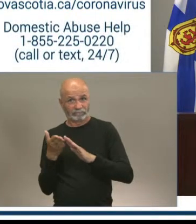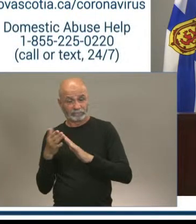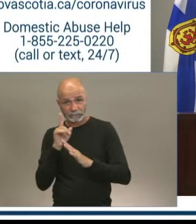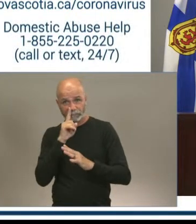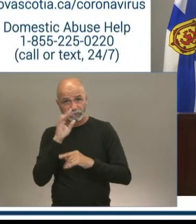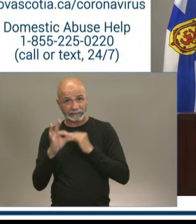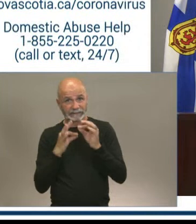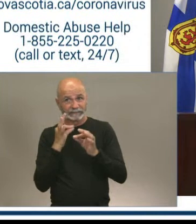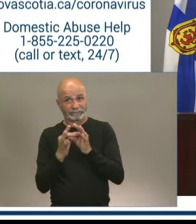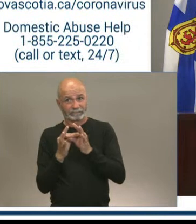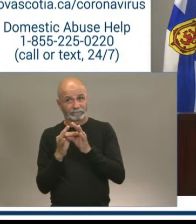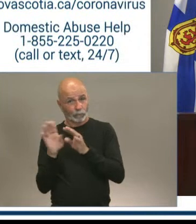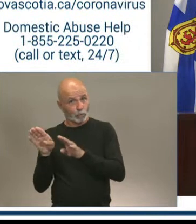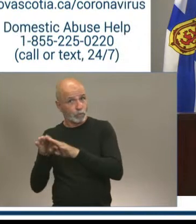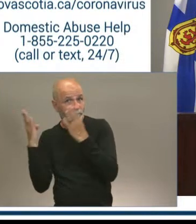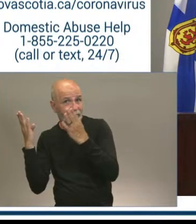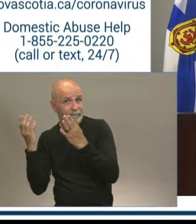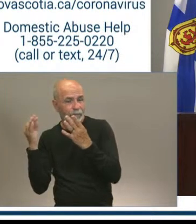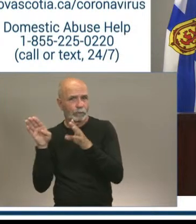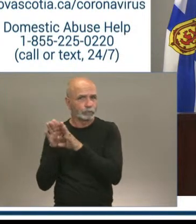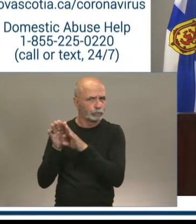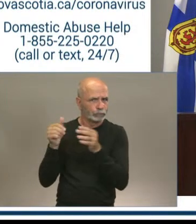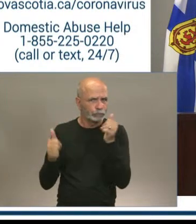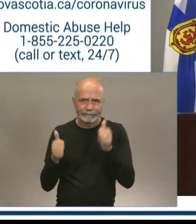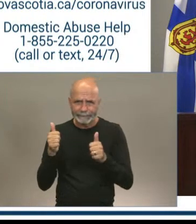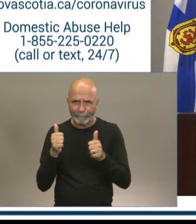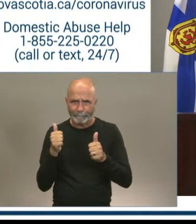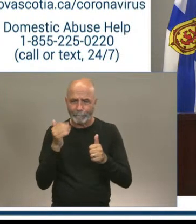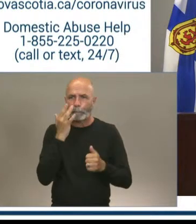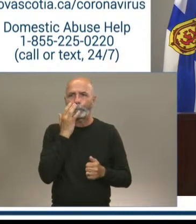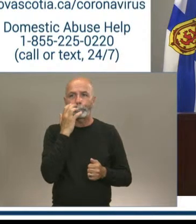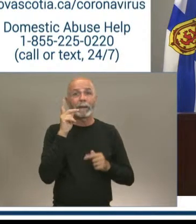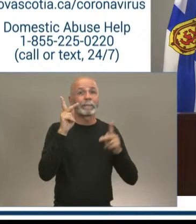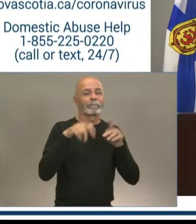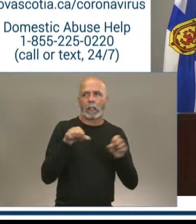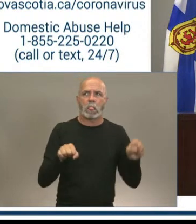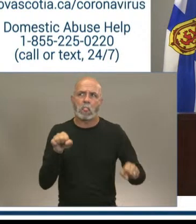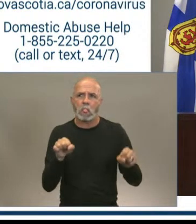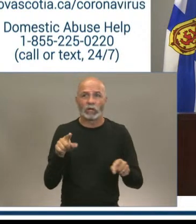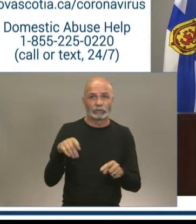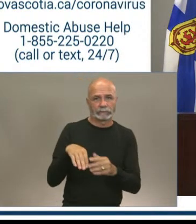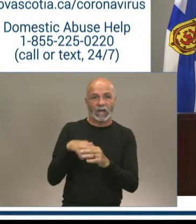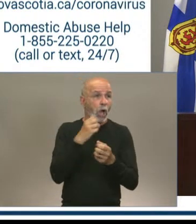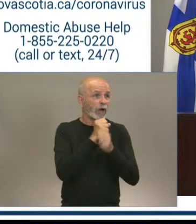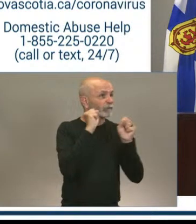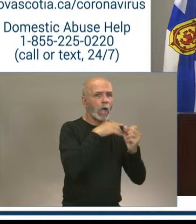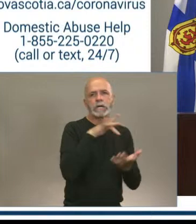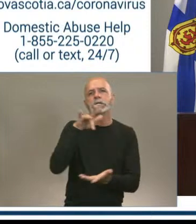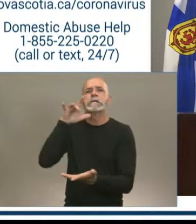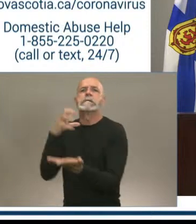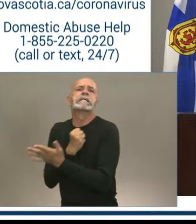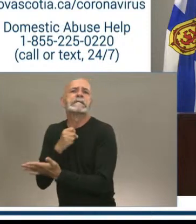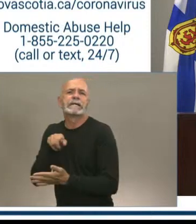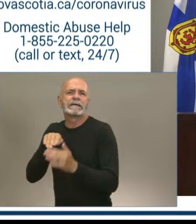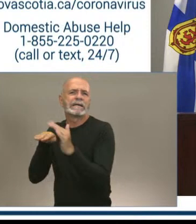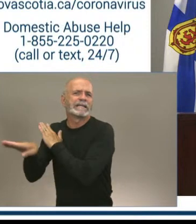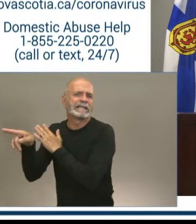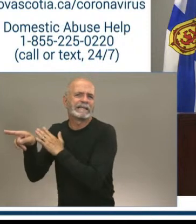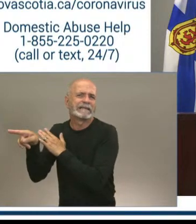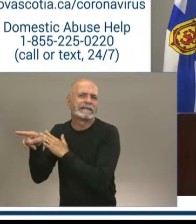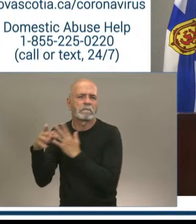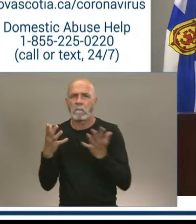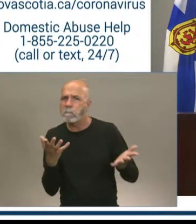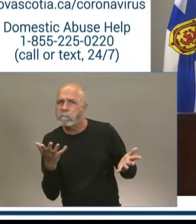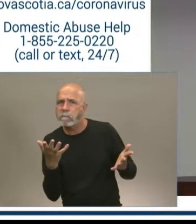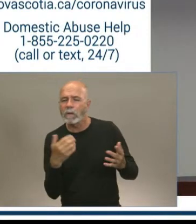be open that day, that a large portion of the population would be off. Do you think that there should be some more testing on that day?